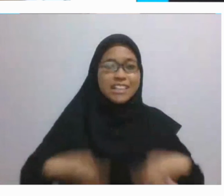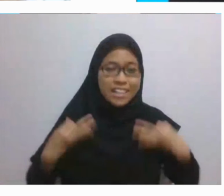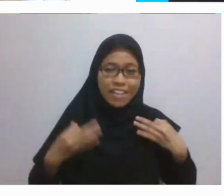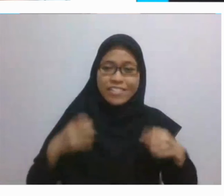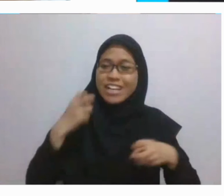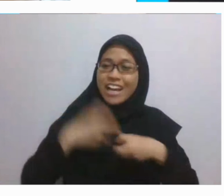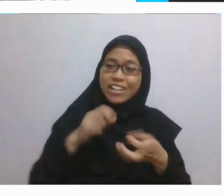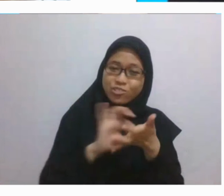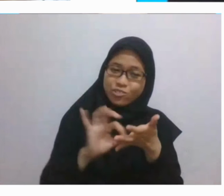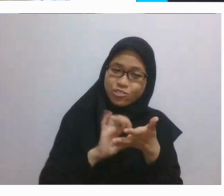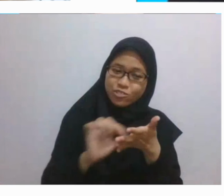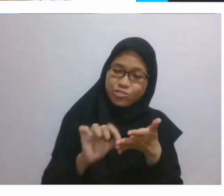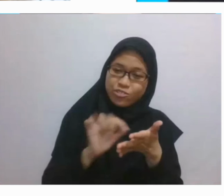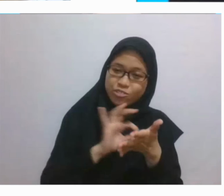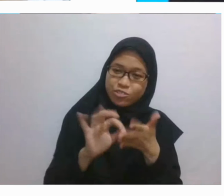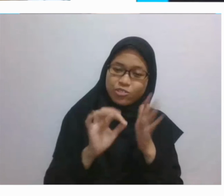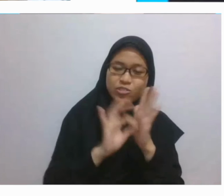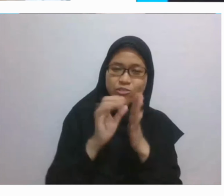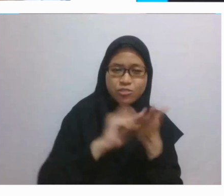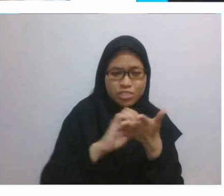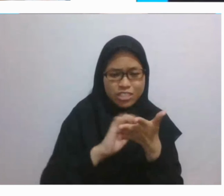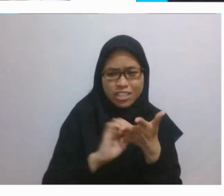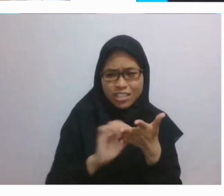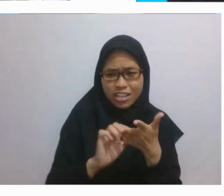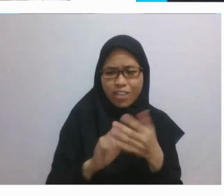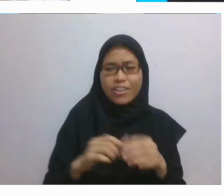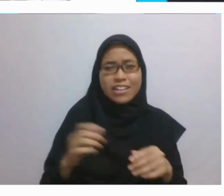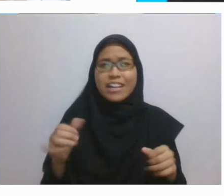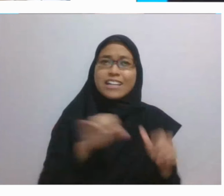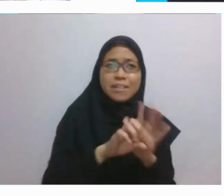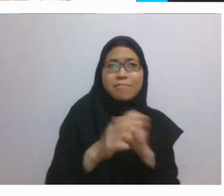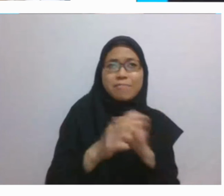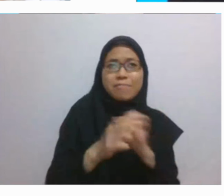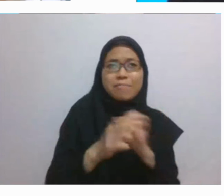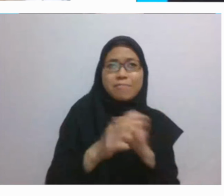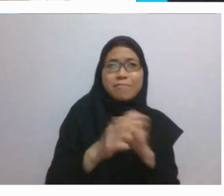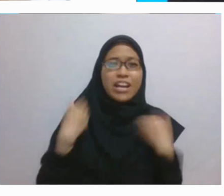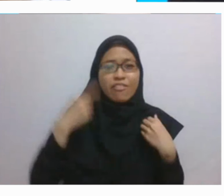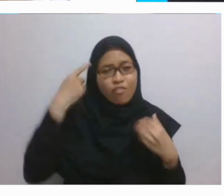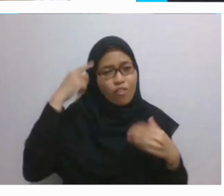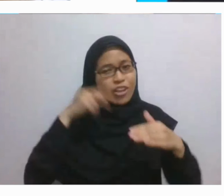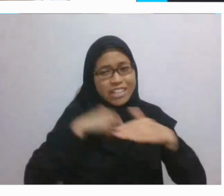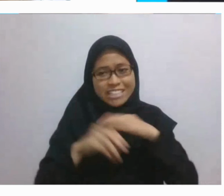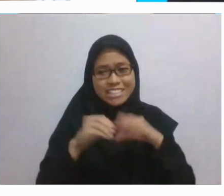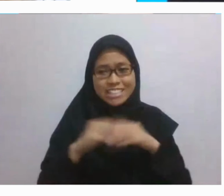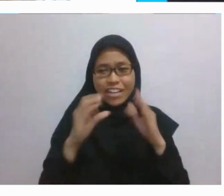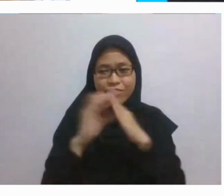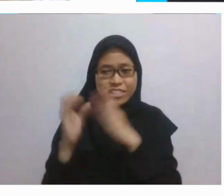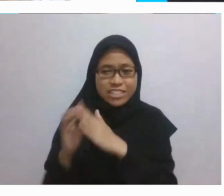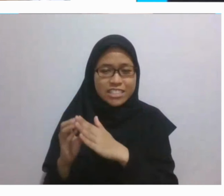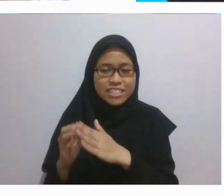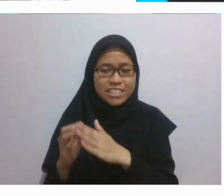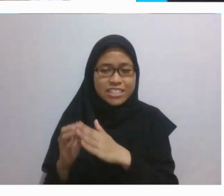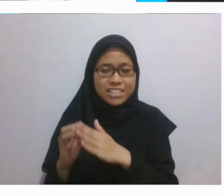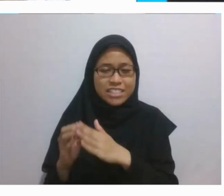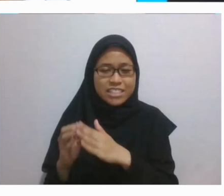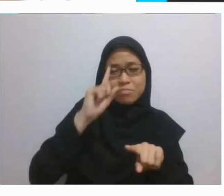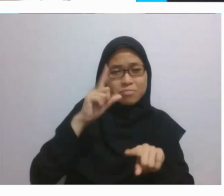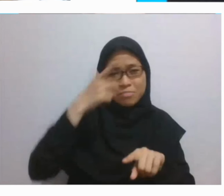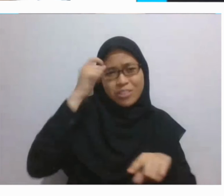sorts of things, like the love that we have for nature in our cities, is a difficult thing to count. And just because it's difficult to count doesn't mean it's any less